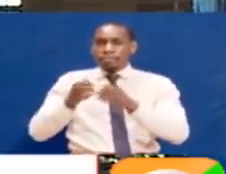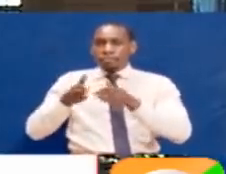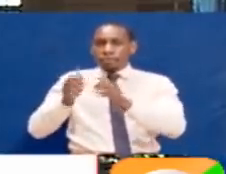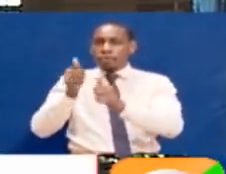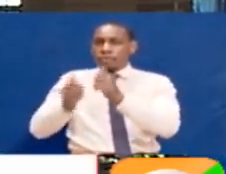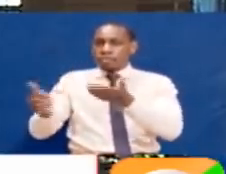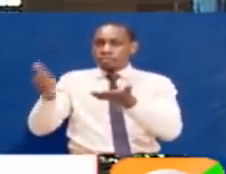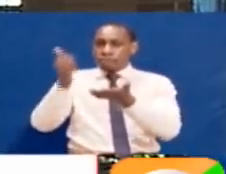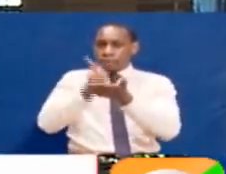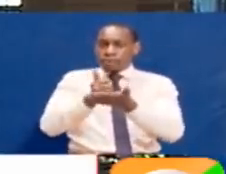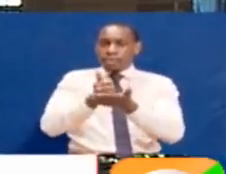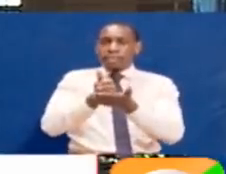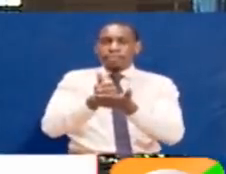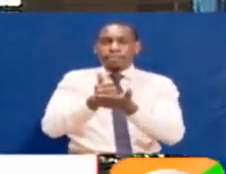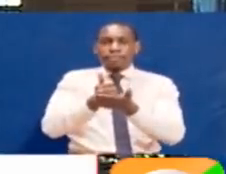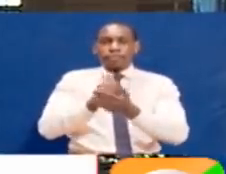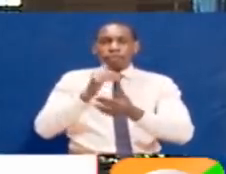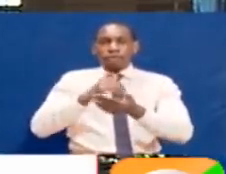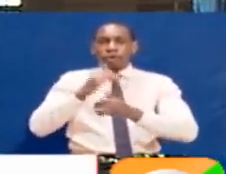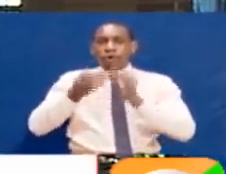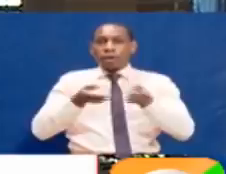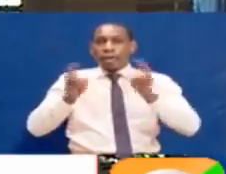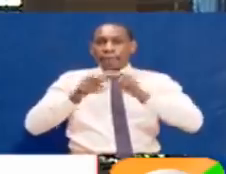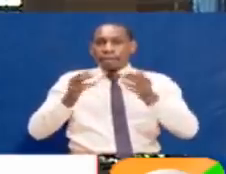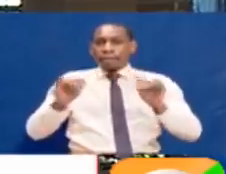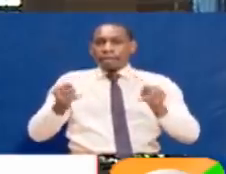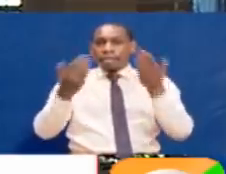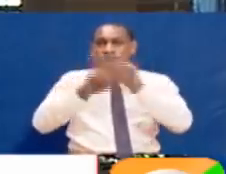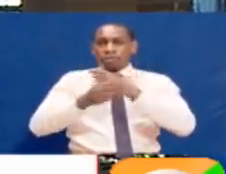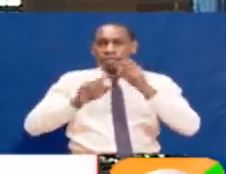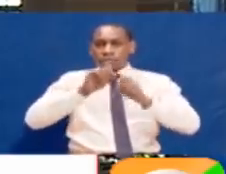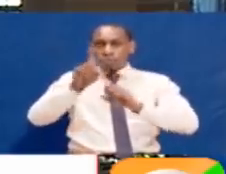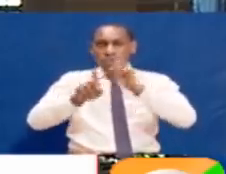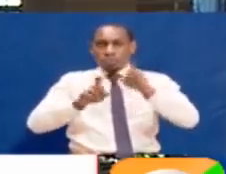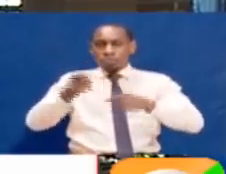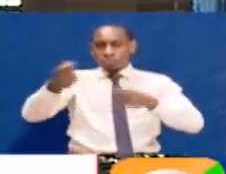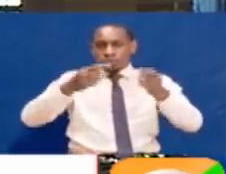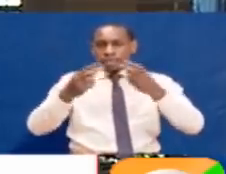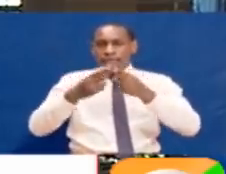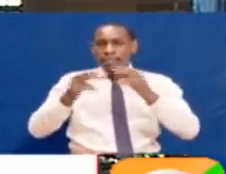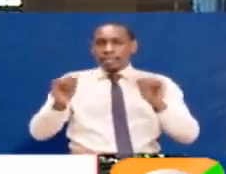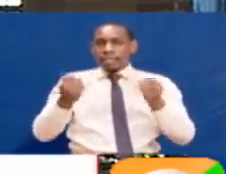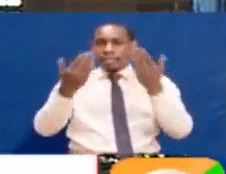which he came into that office. All happening here on Newsnight. Keep sending us your questions. The